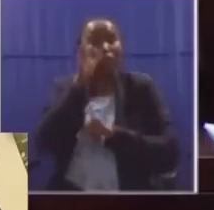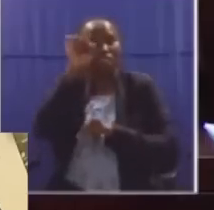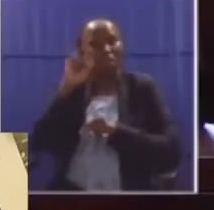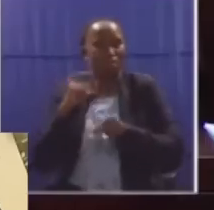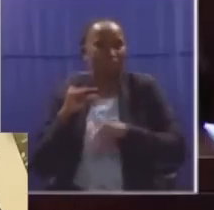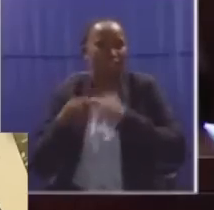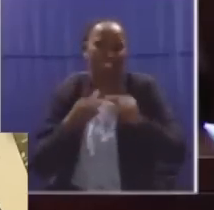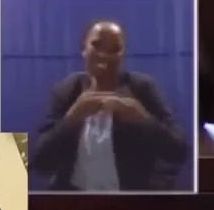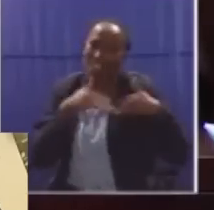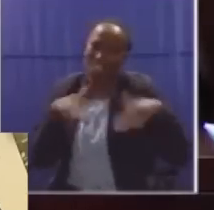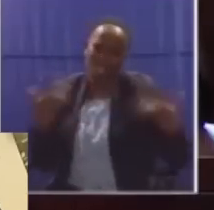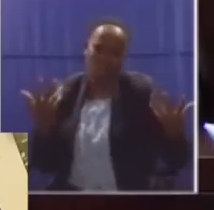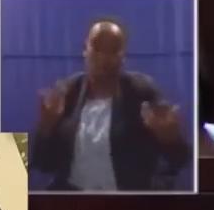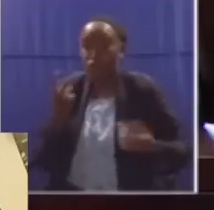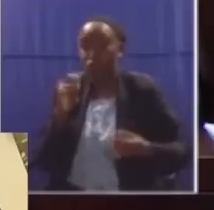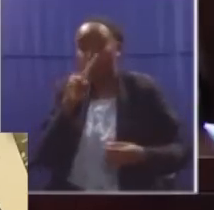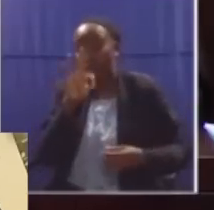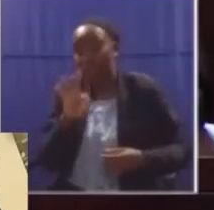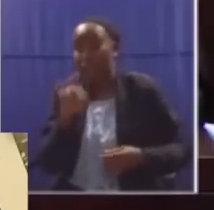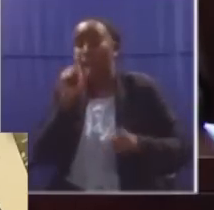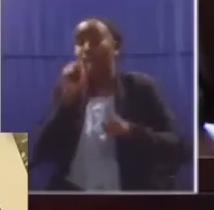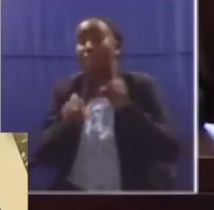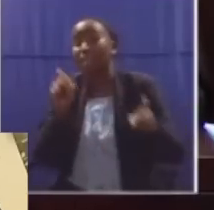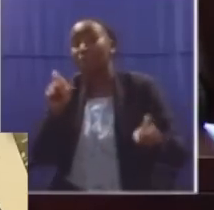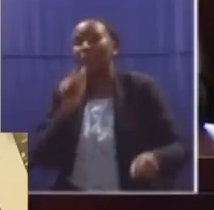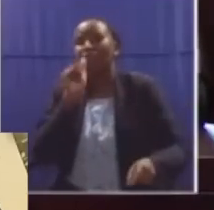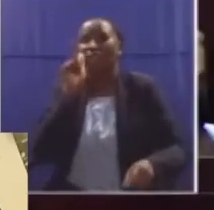2024, the people of South Africa will rise up and vote for a